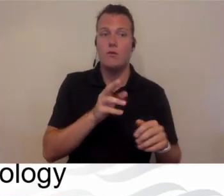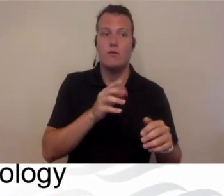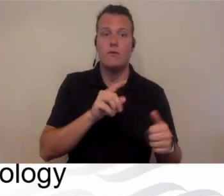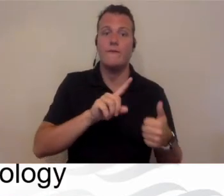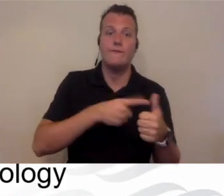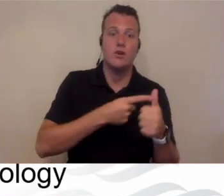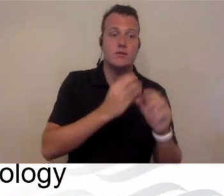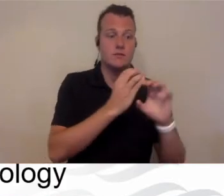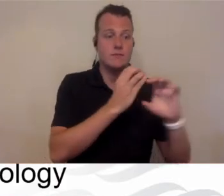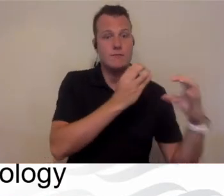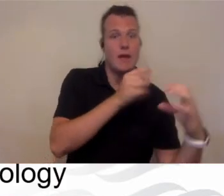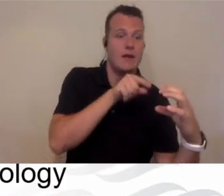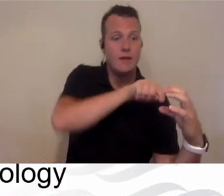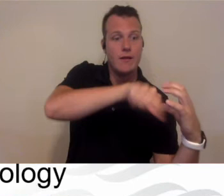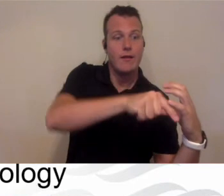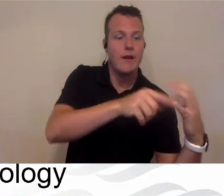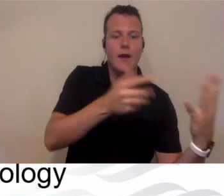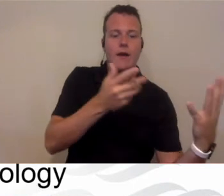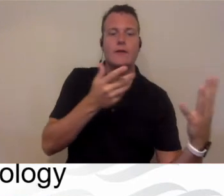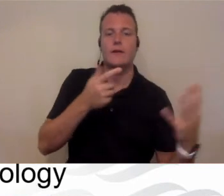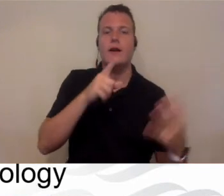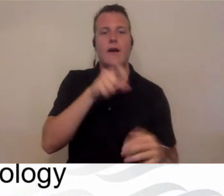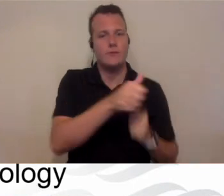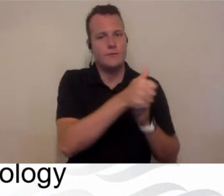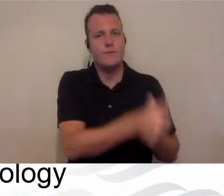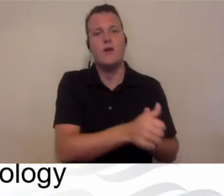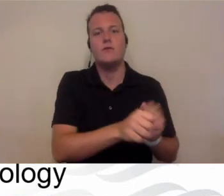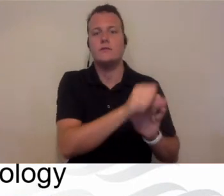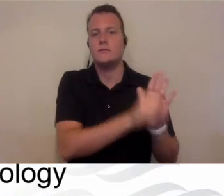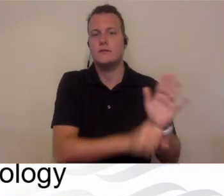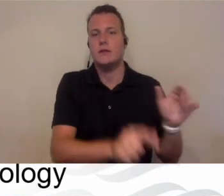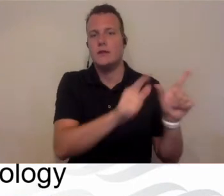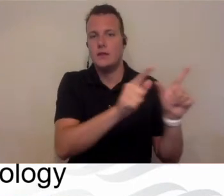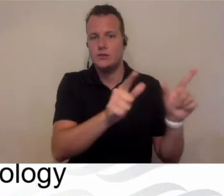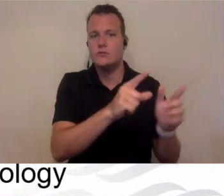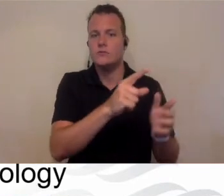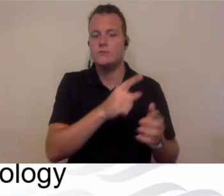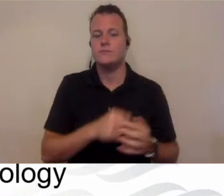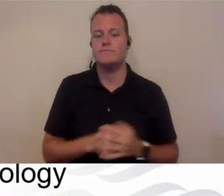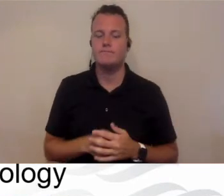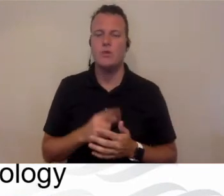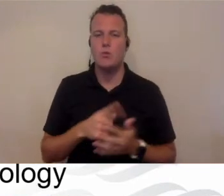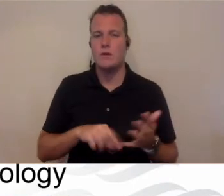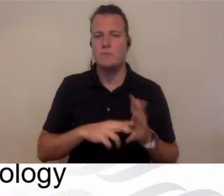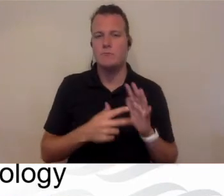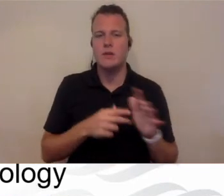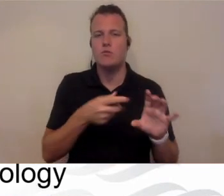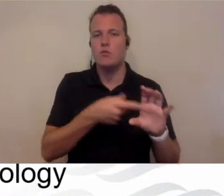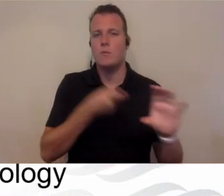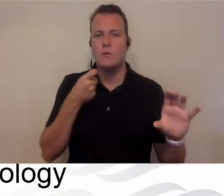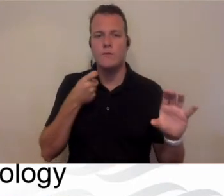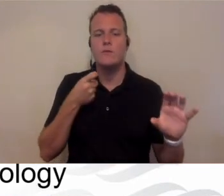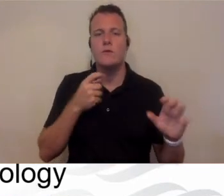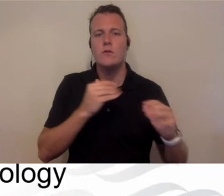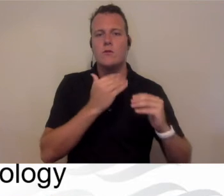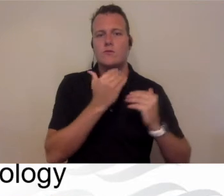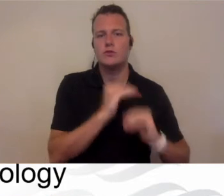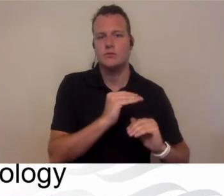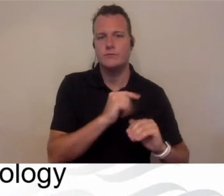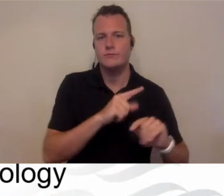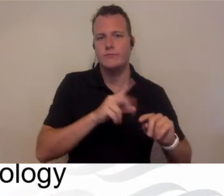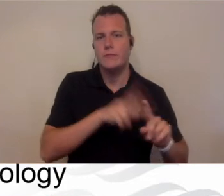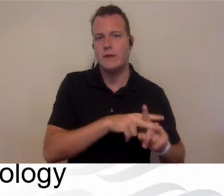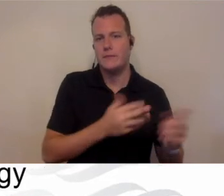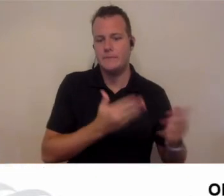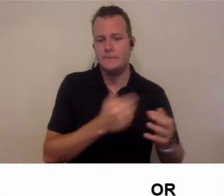or forbids you from going beyond the first bend or whatever the caveat is, you need to abide by that. So that's what I mean